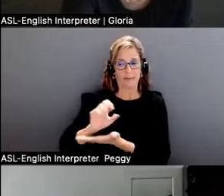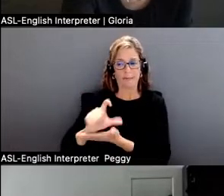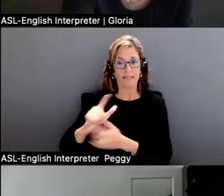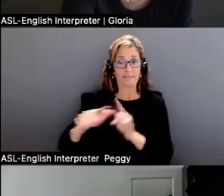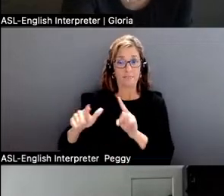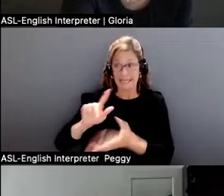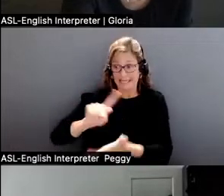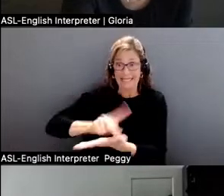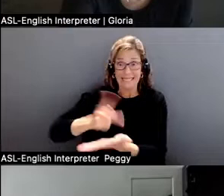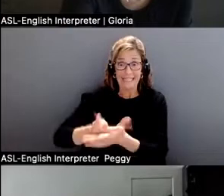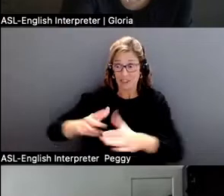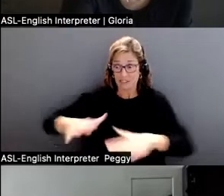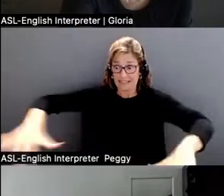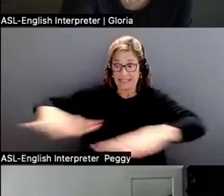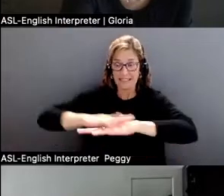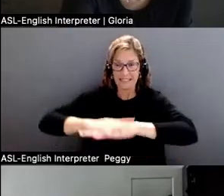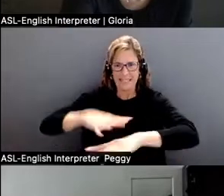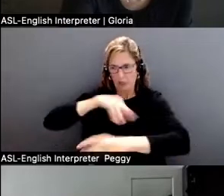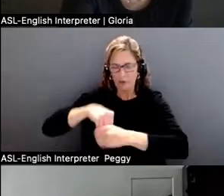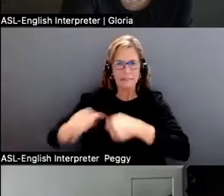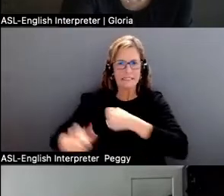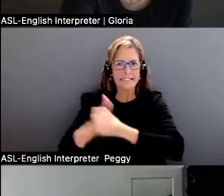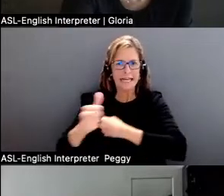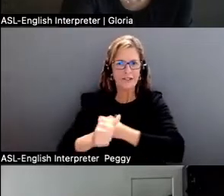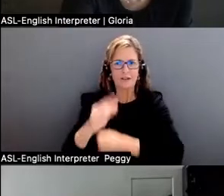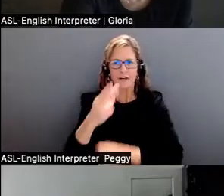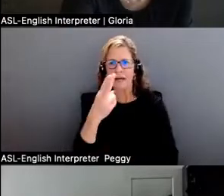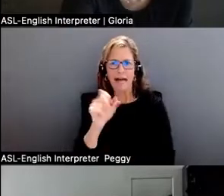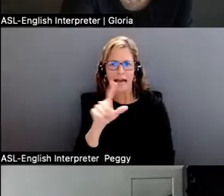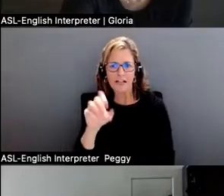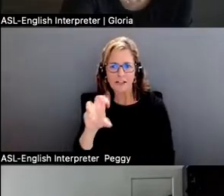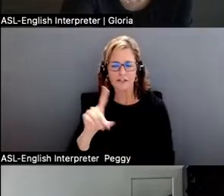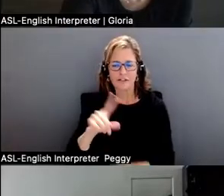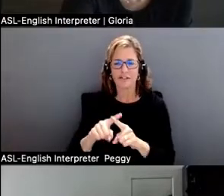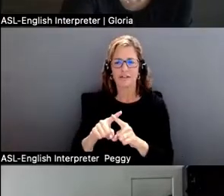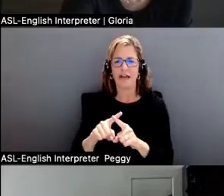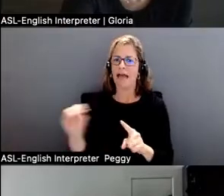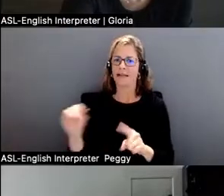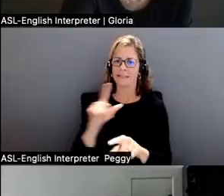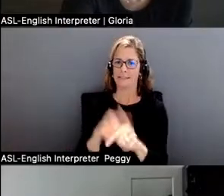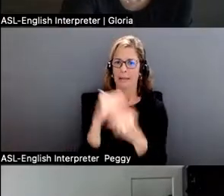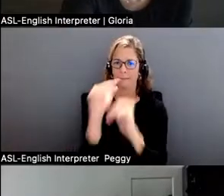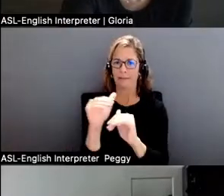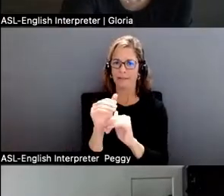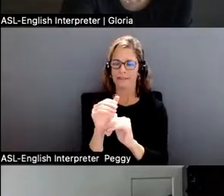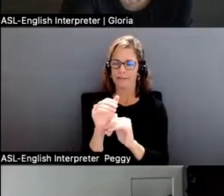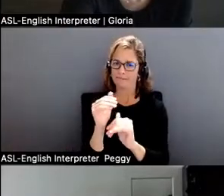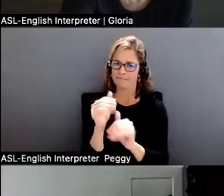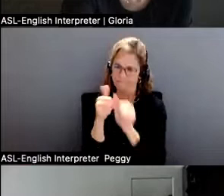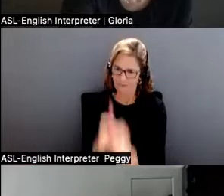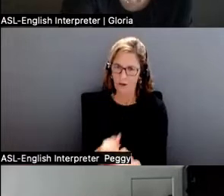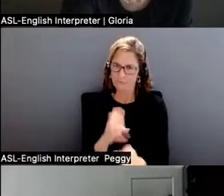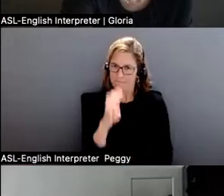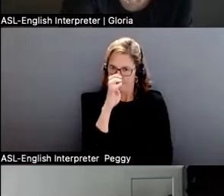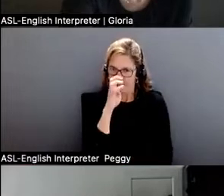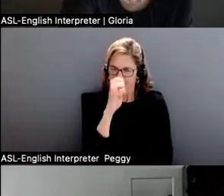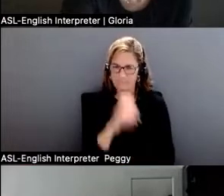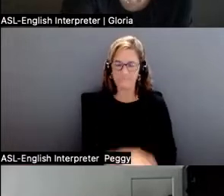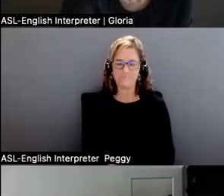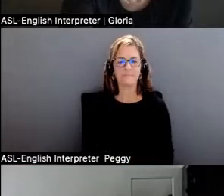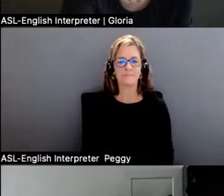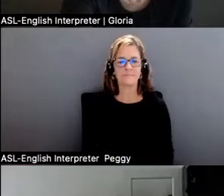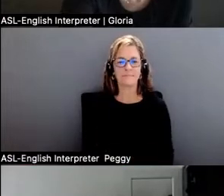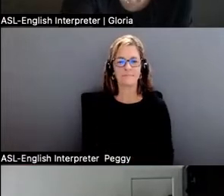crazy obstacles and hazards. And they have to do it within a very strict time limit. Players have to